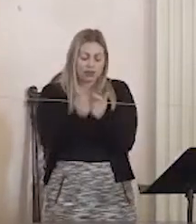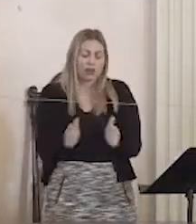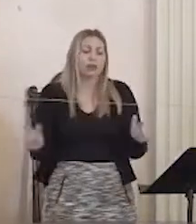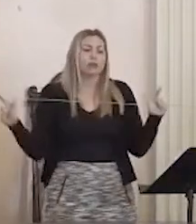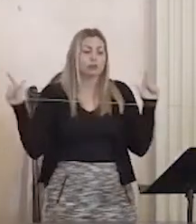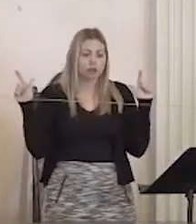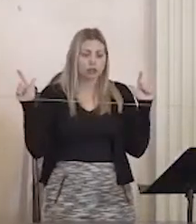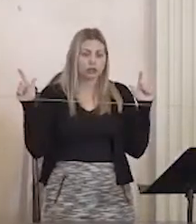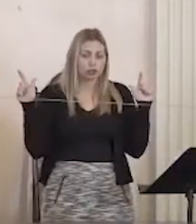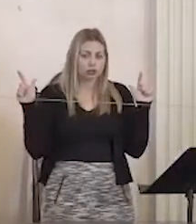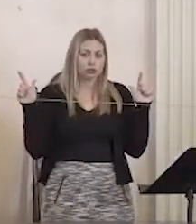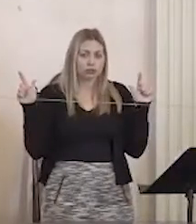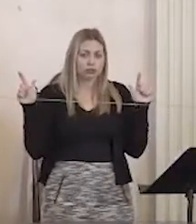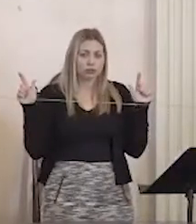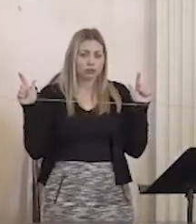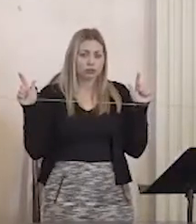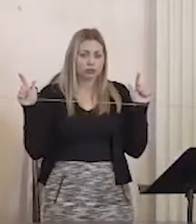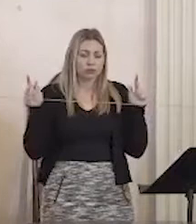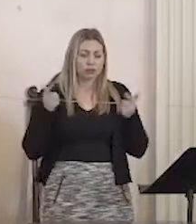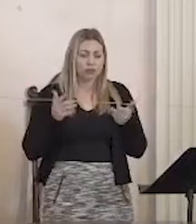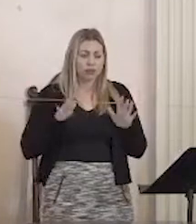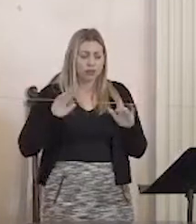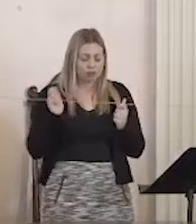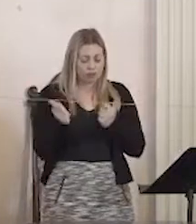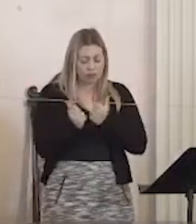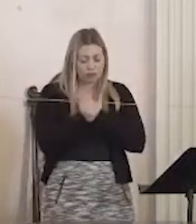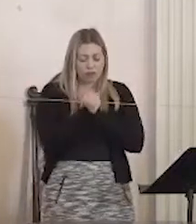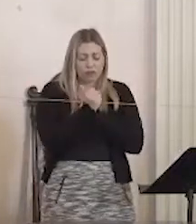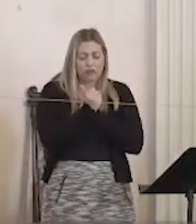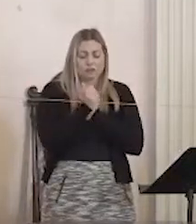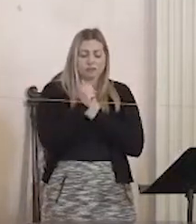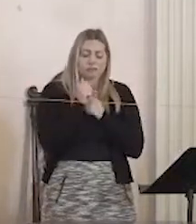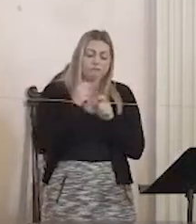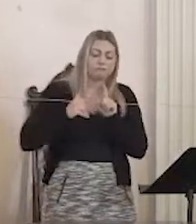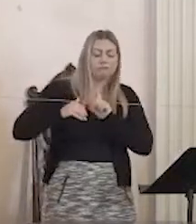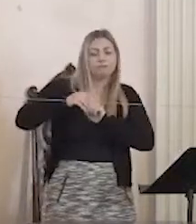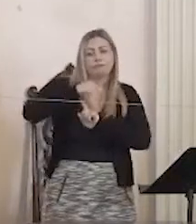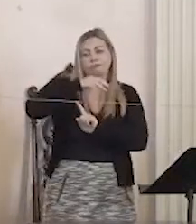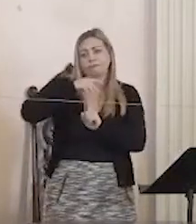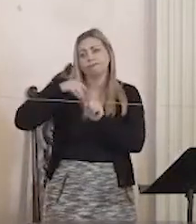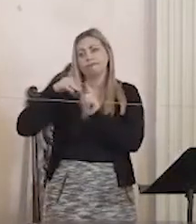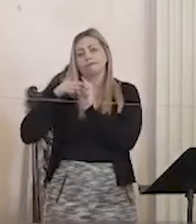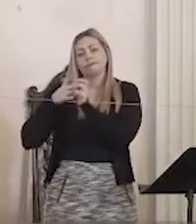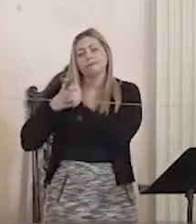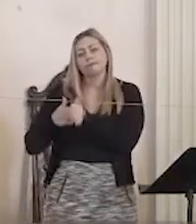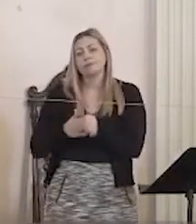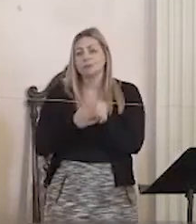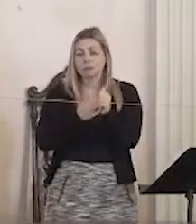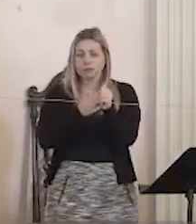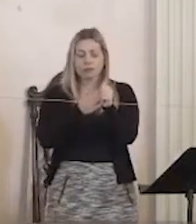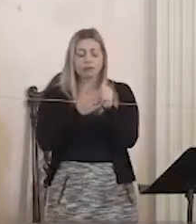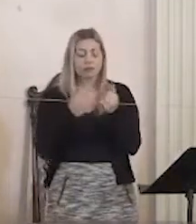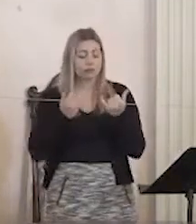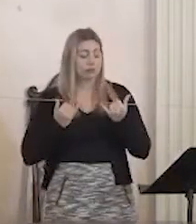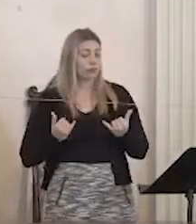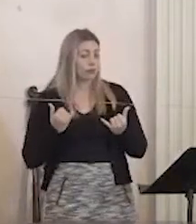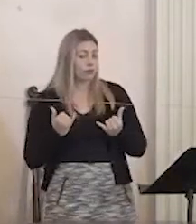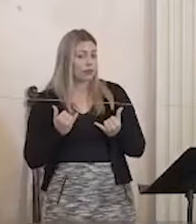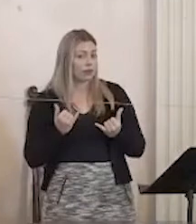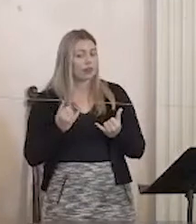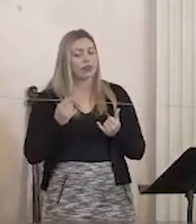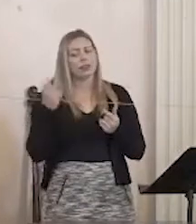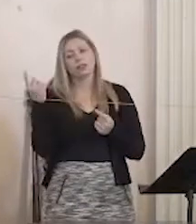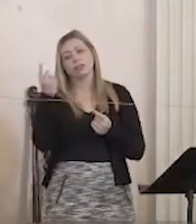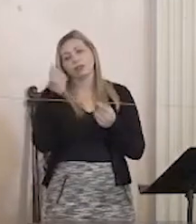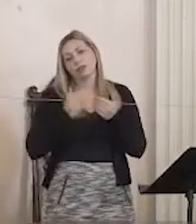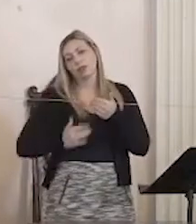liberation. May love hold us and guide us today and